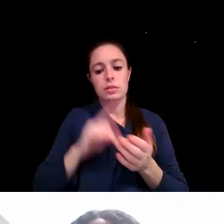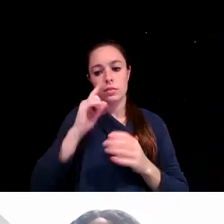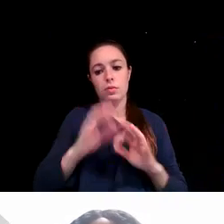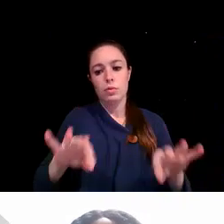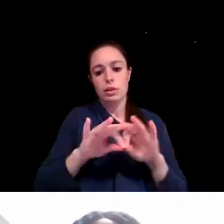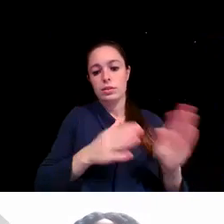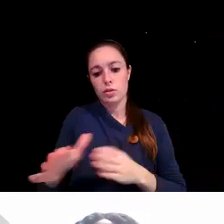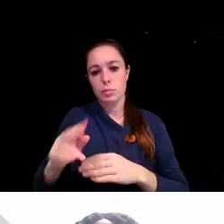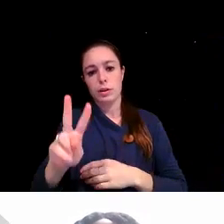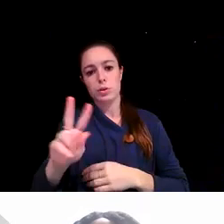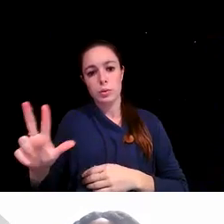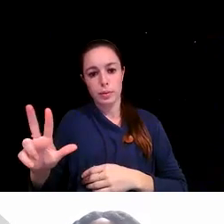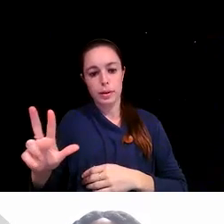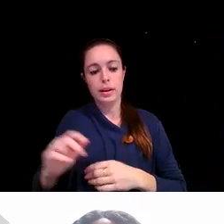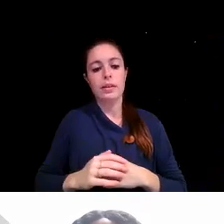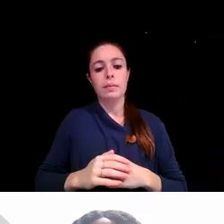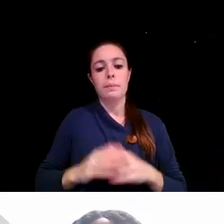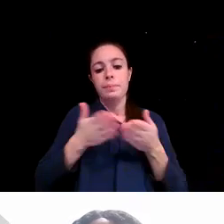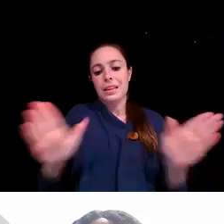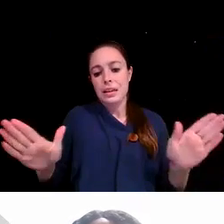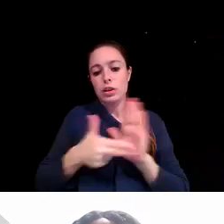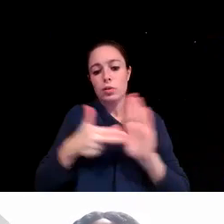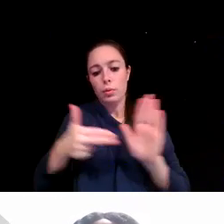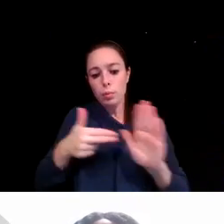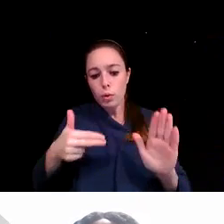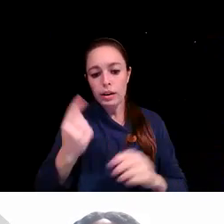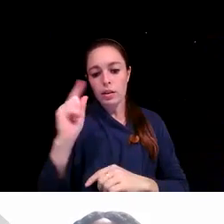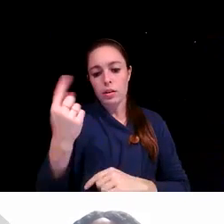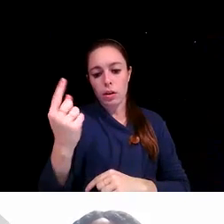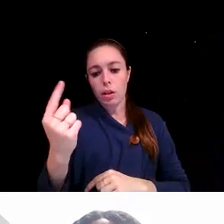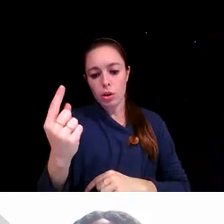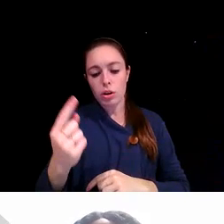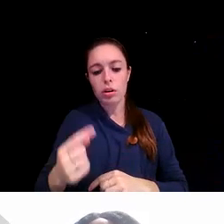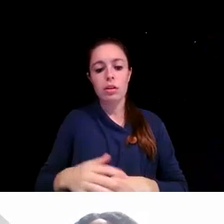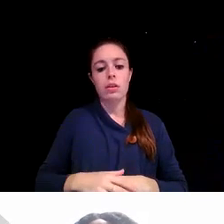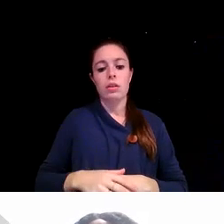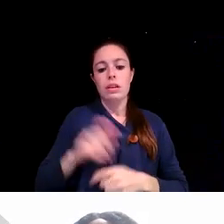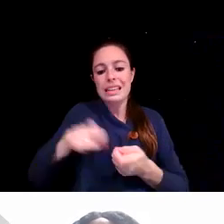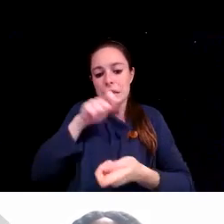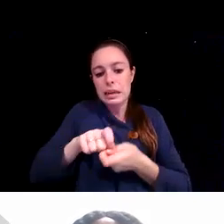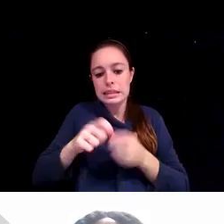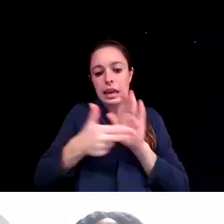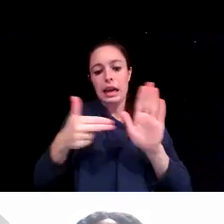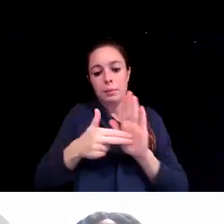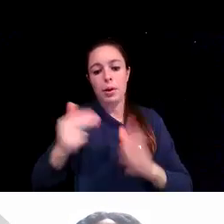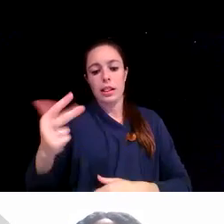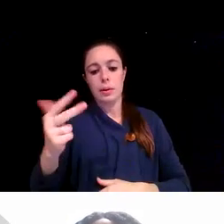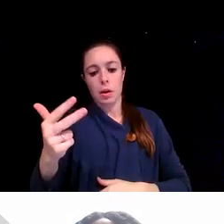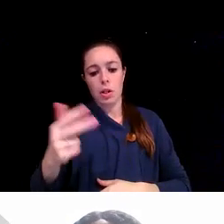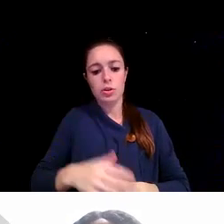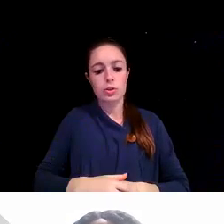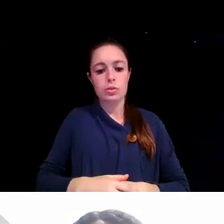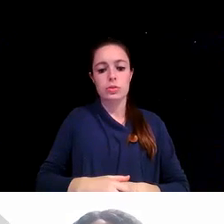3, generic drugs will be $1, preferred brand is $3, non-preferred will